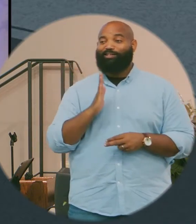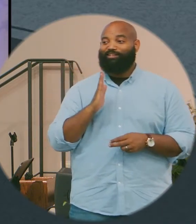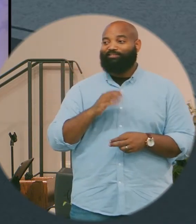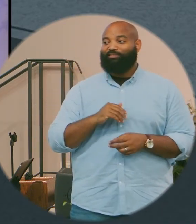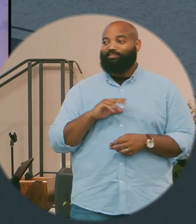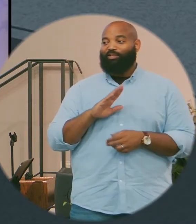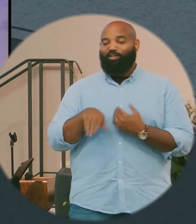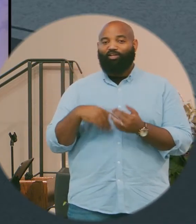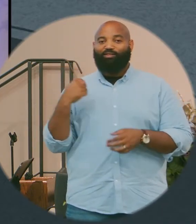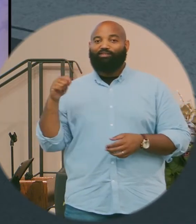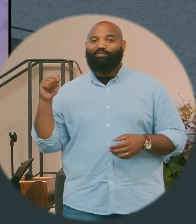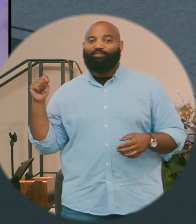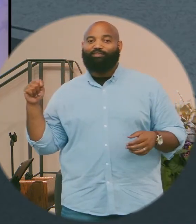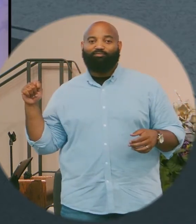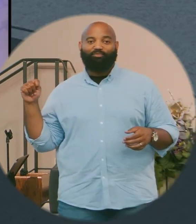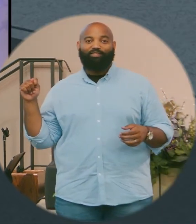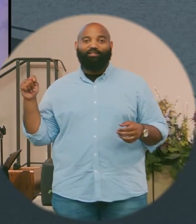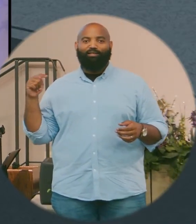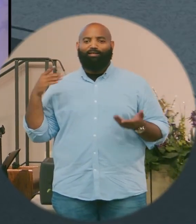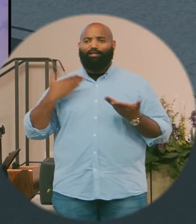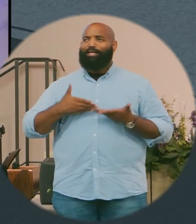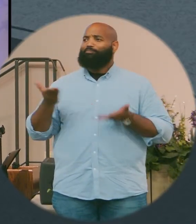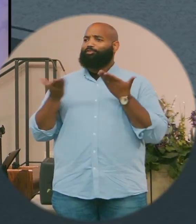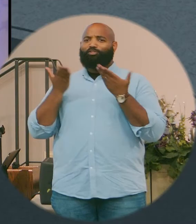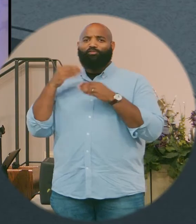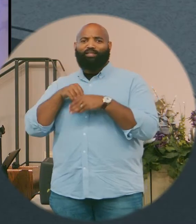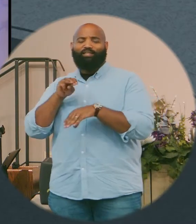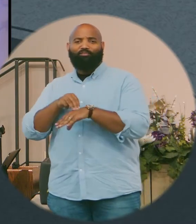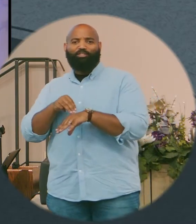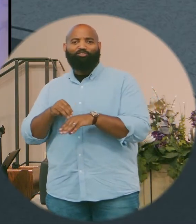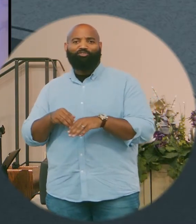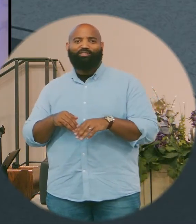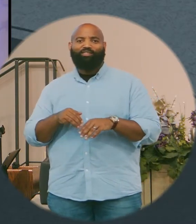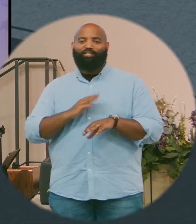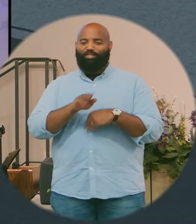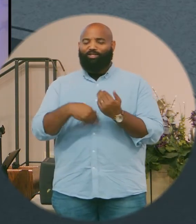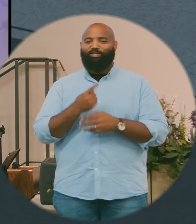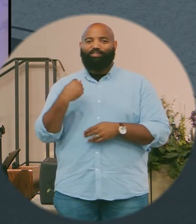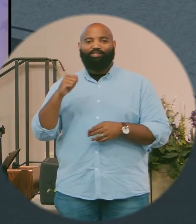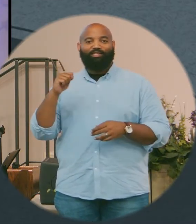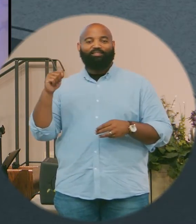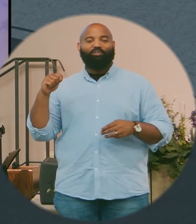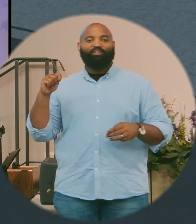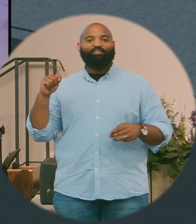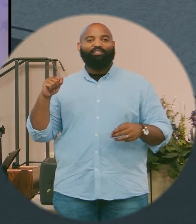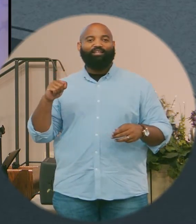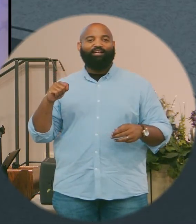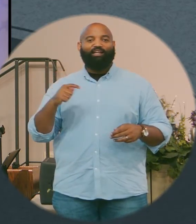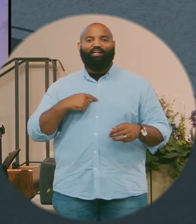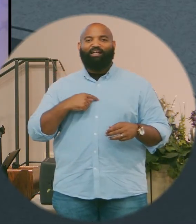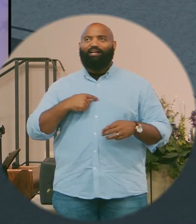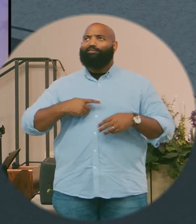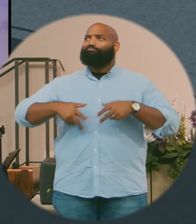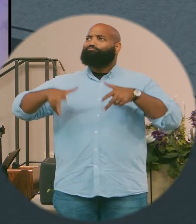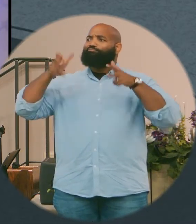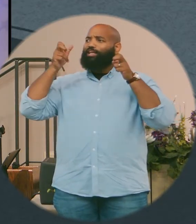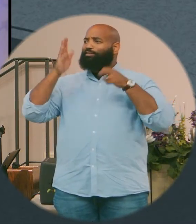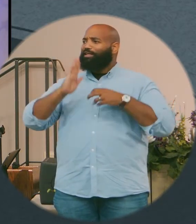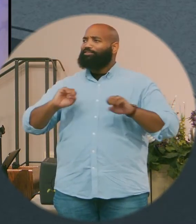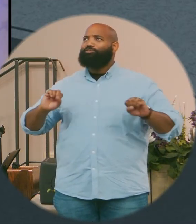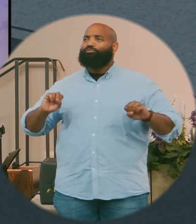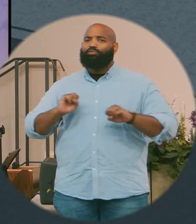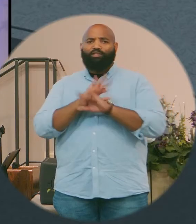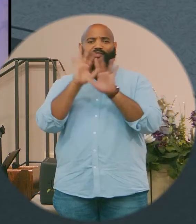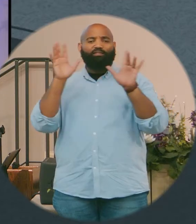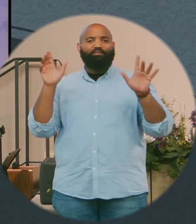of the testimonies of, I'm serving in a ministry. All of the testimonies of, I'm hearing God so clear